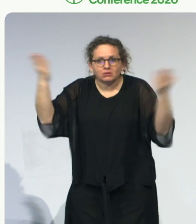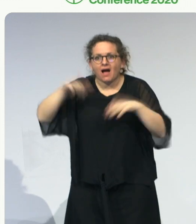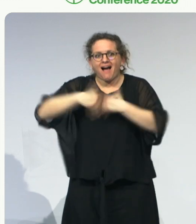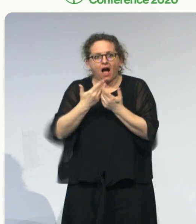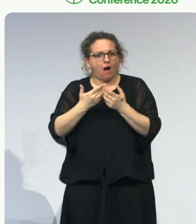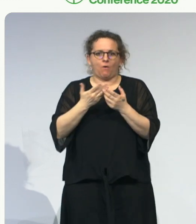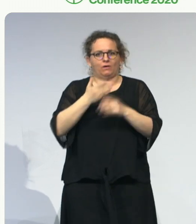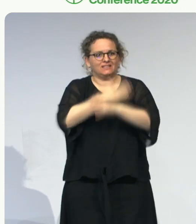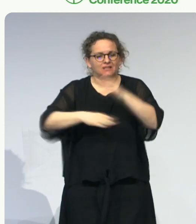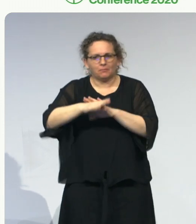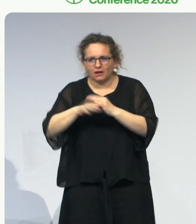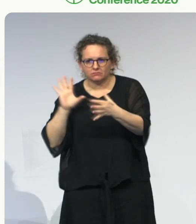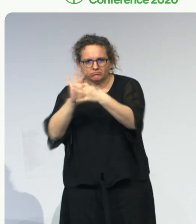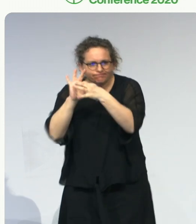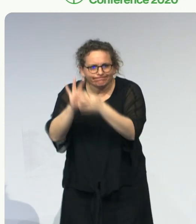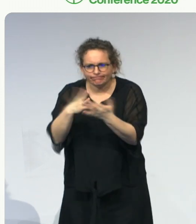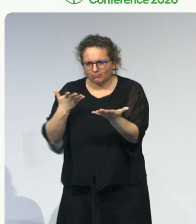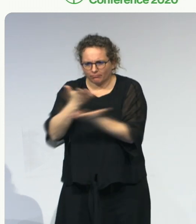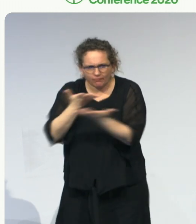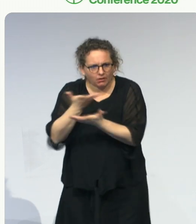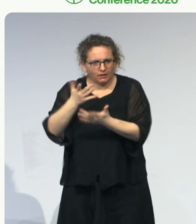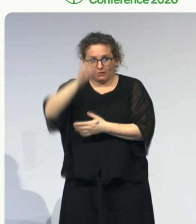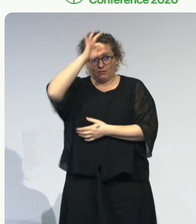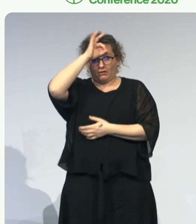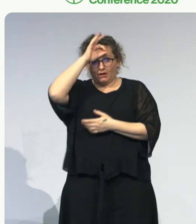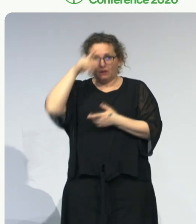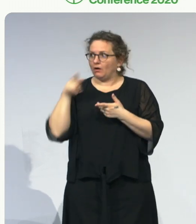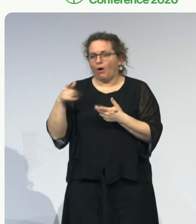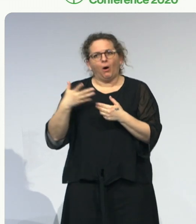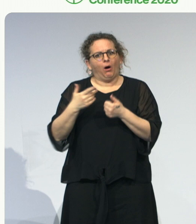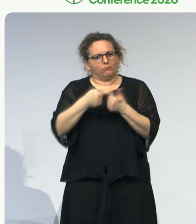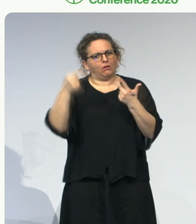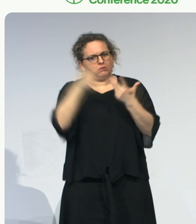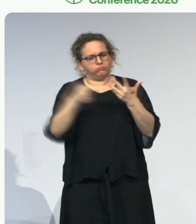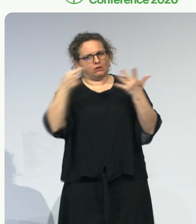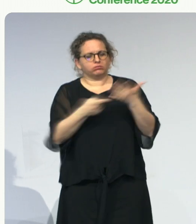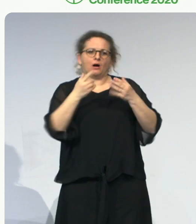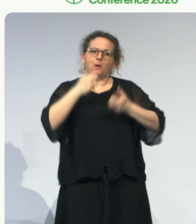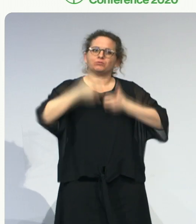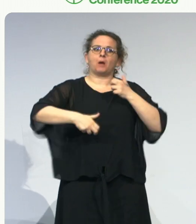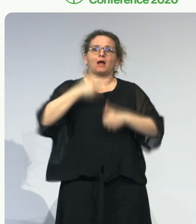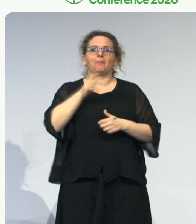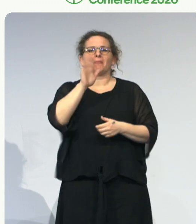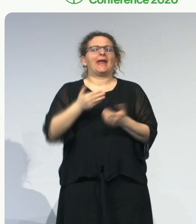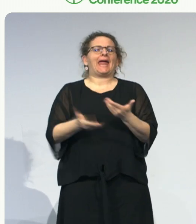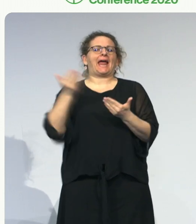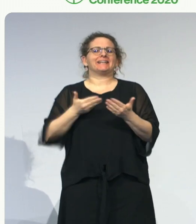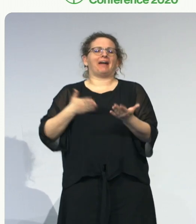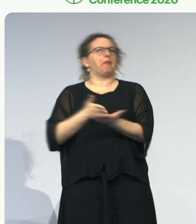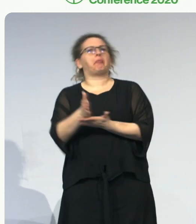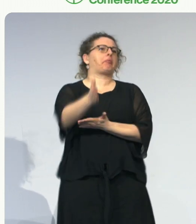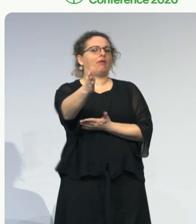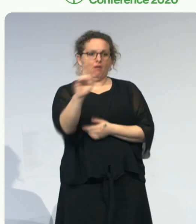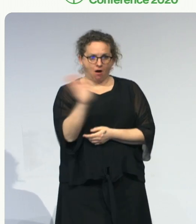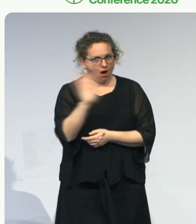We are no doubt going to face huge complex problems as we roll out this plan. And in the future, the challenge will mostly be related